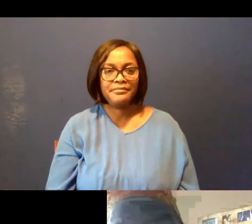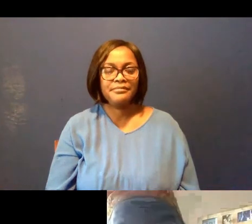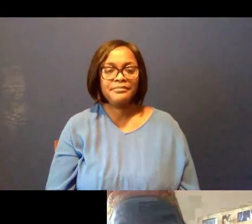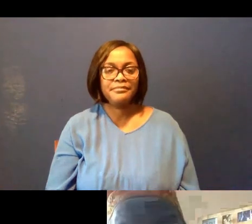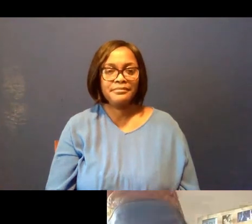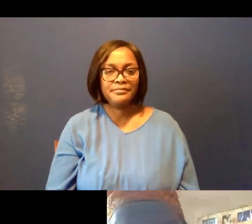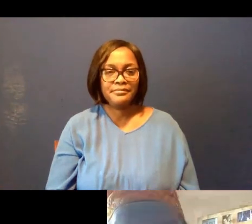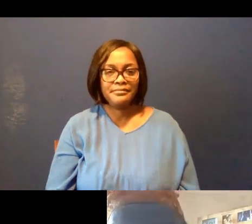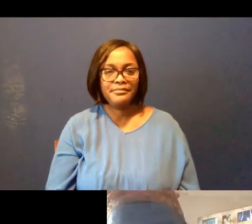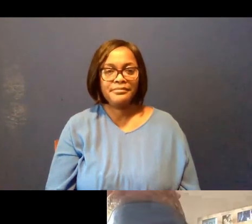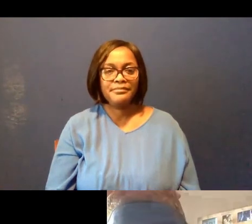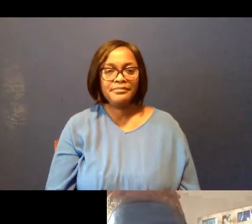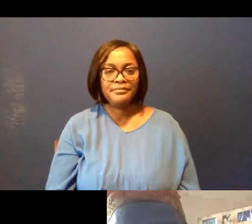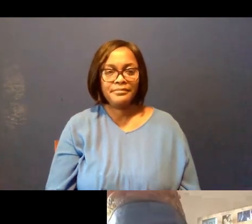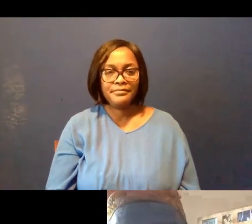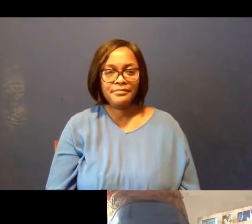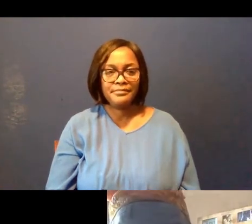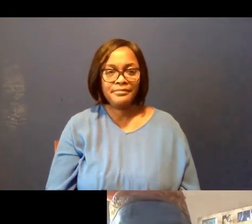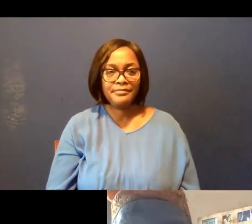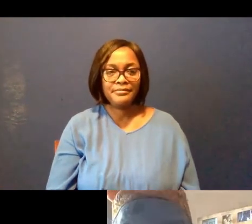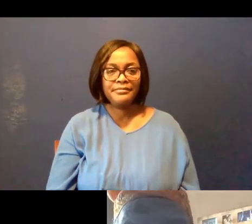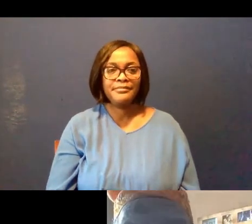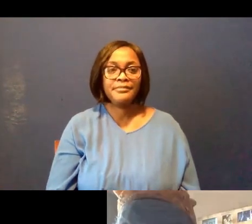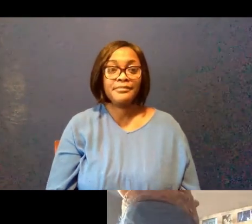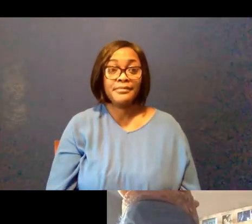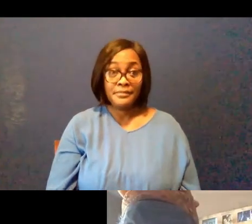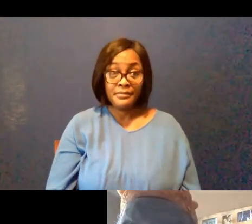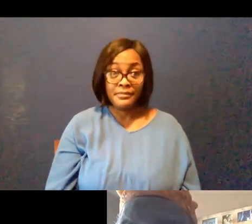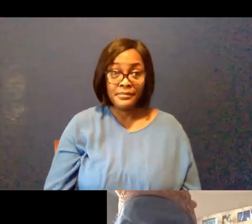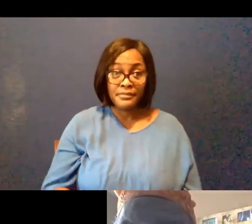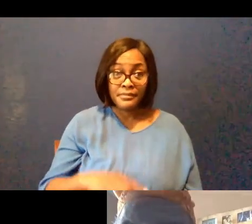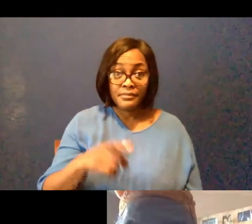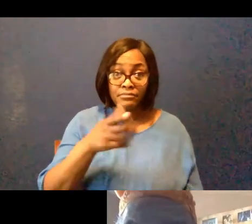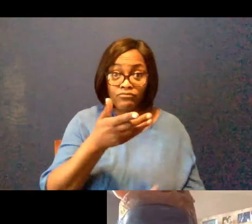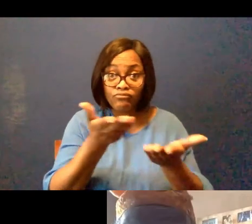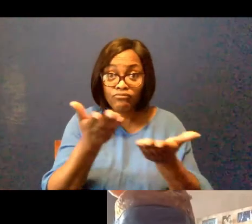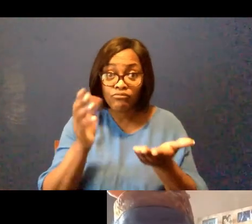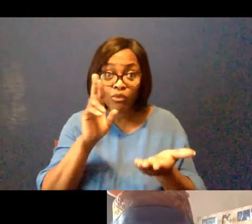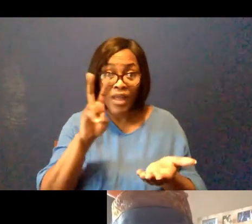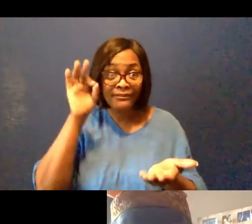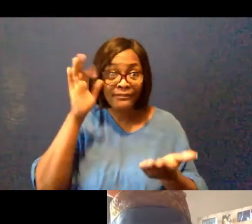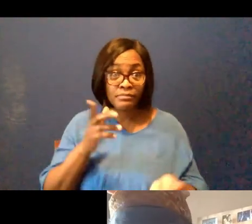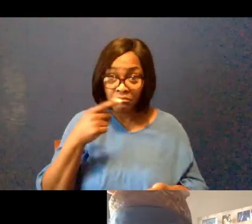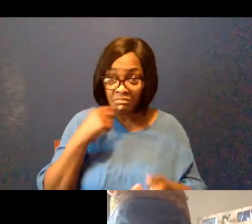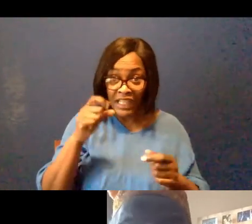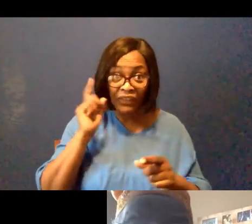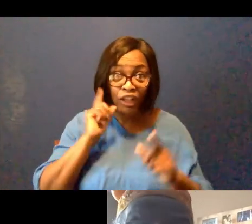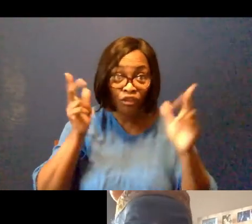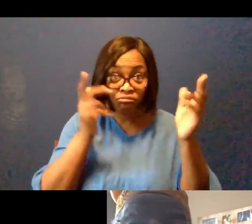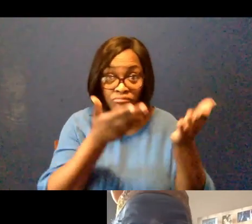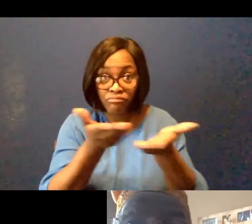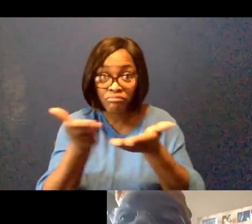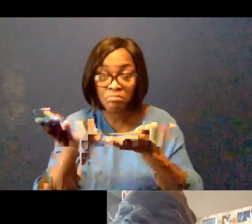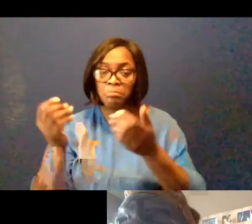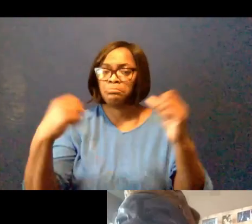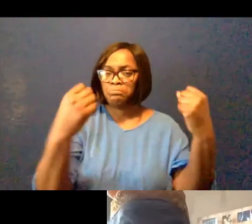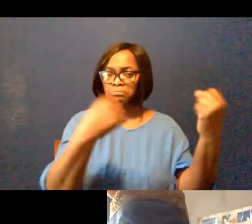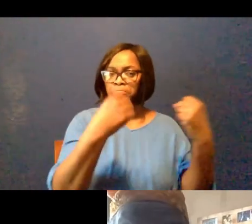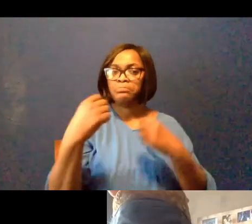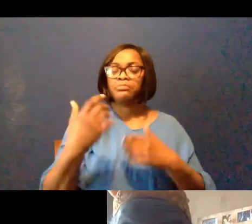am a 57-year-old white man with cerebral palsy. I have a strong faith. However, I have always